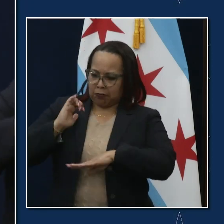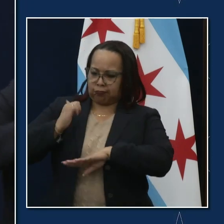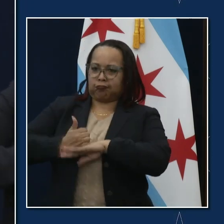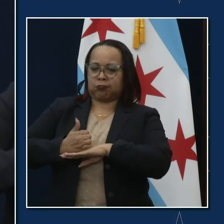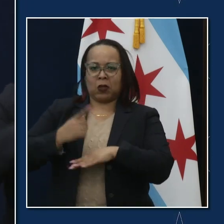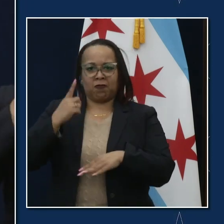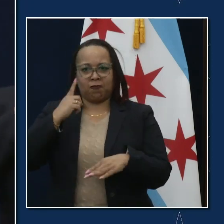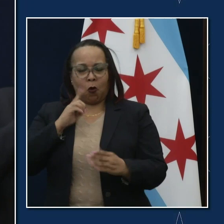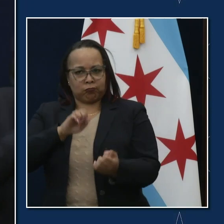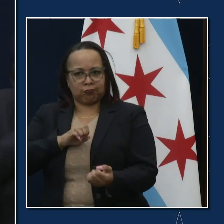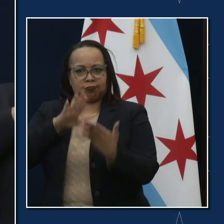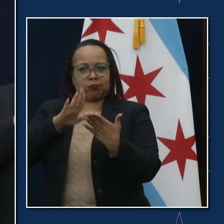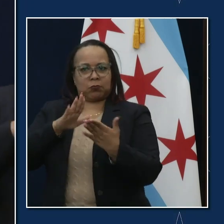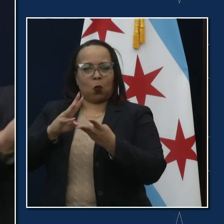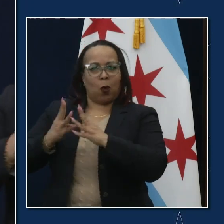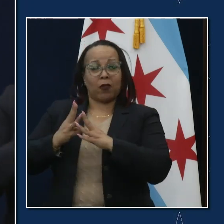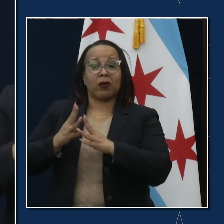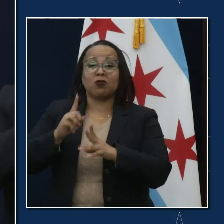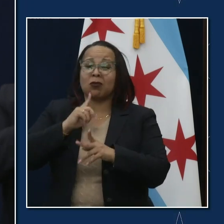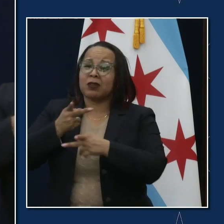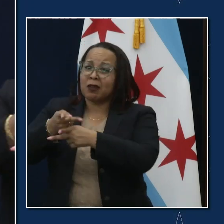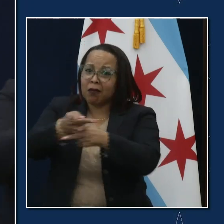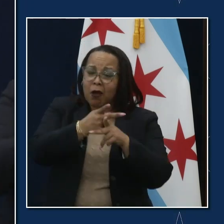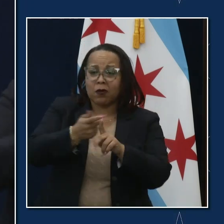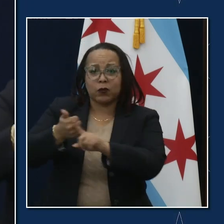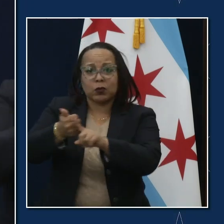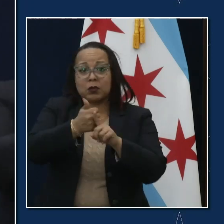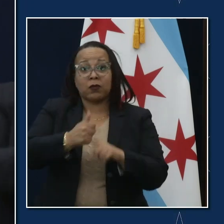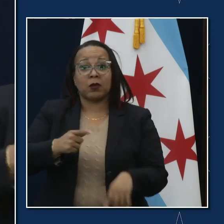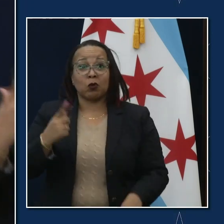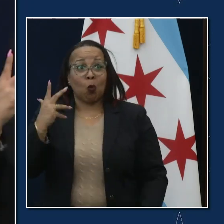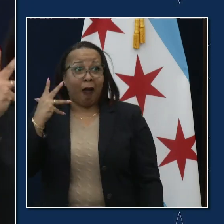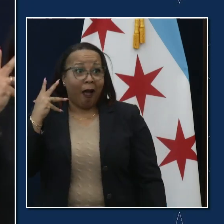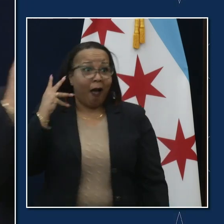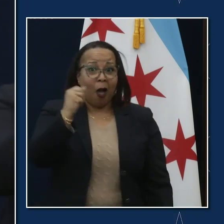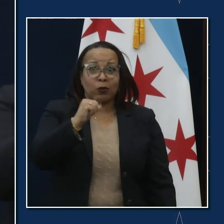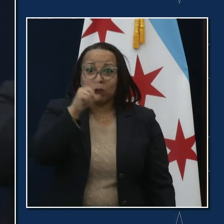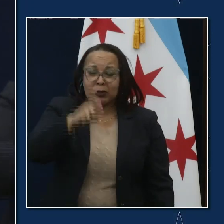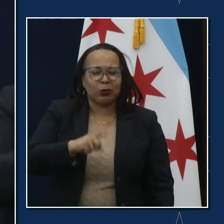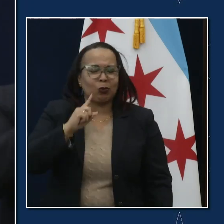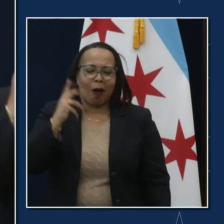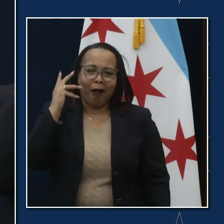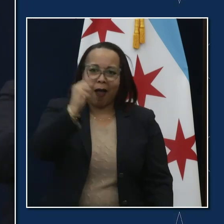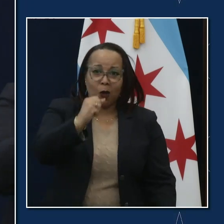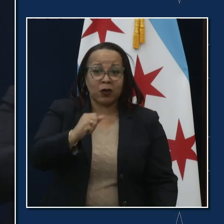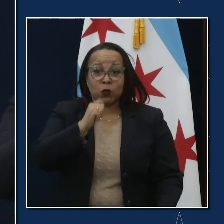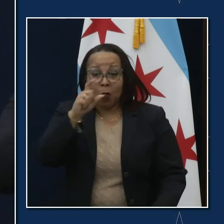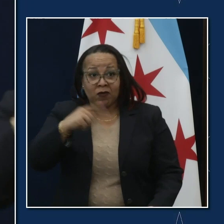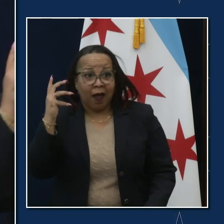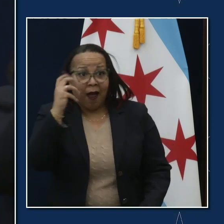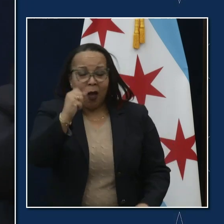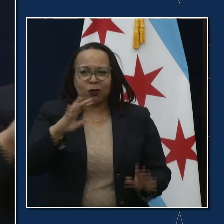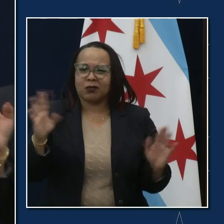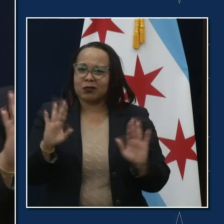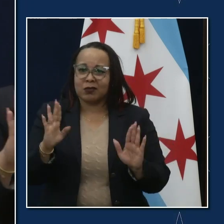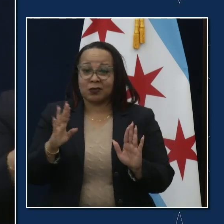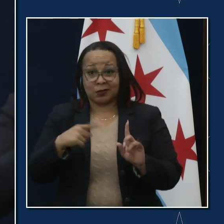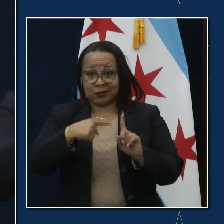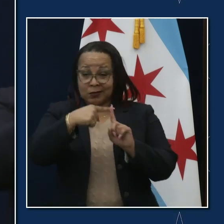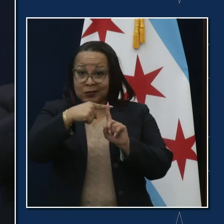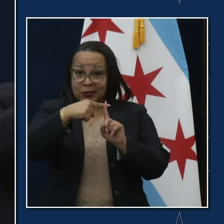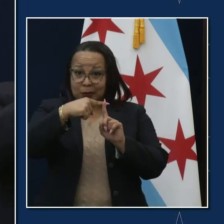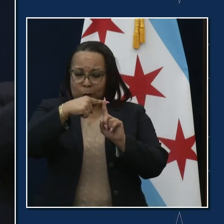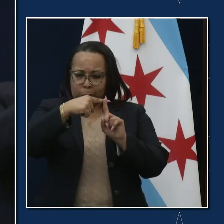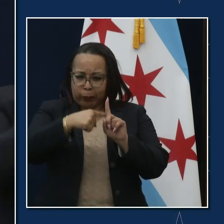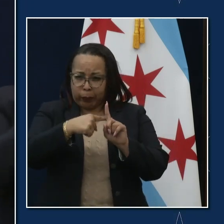for dealing with the weather. Take care of yourself. Don't go out unnecessarily. If you don't need to be out, certainly once the temperatures start